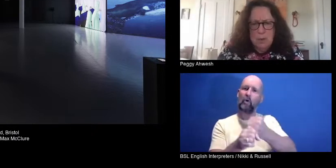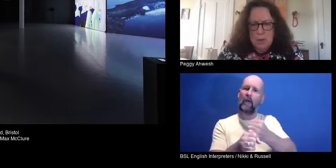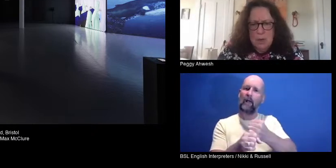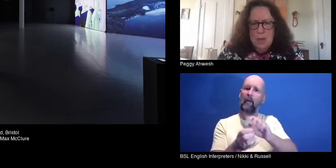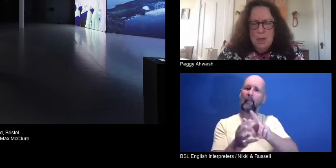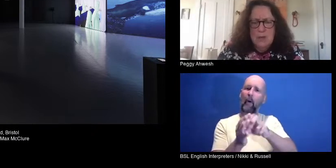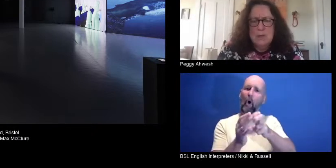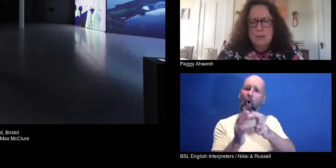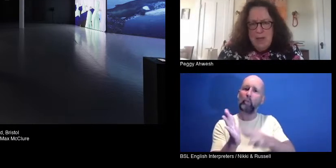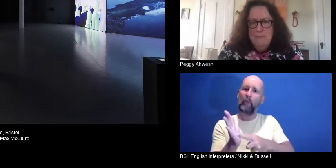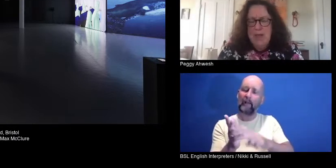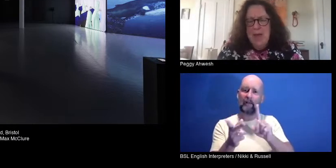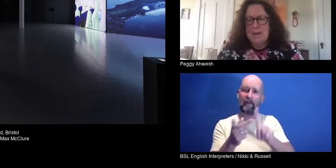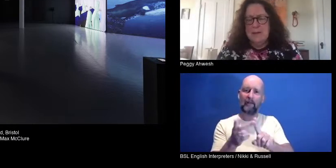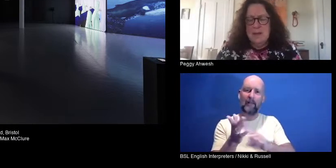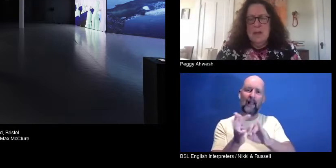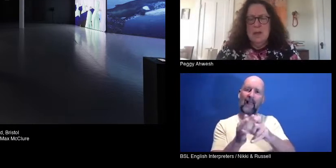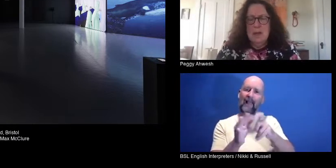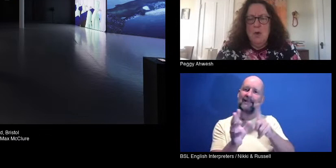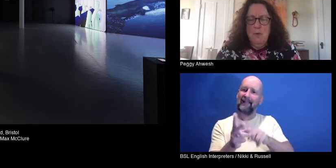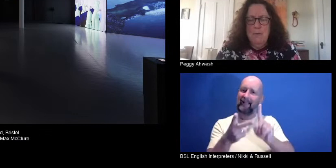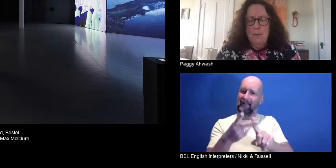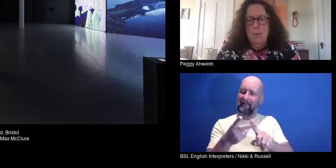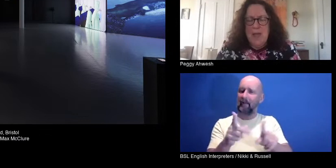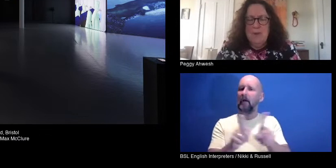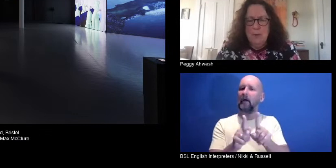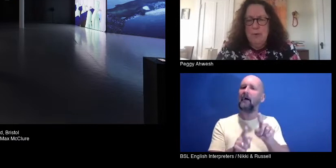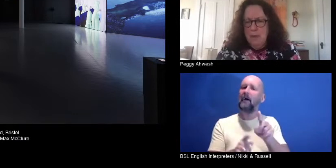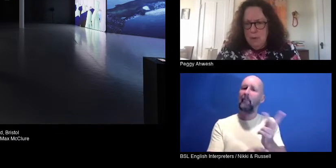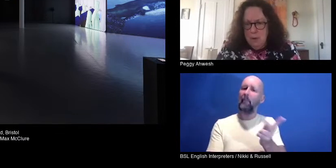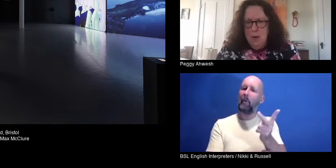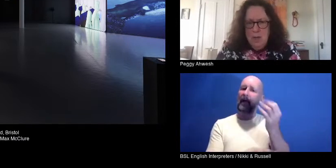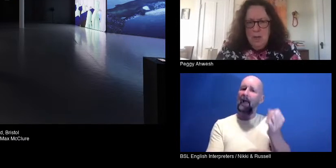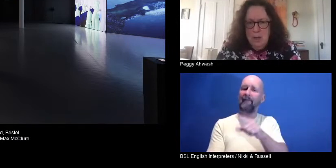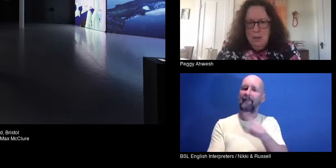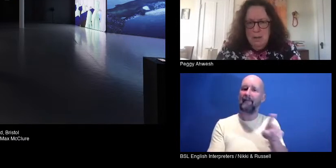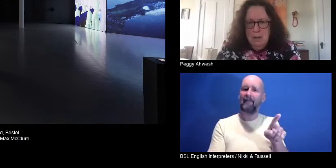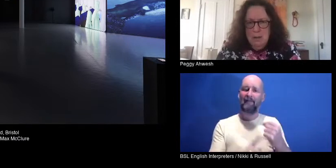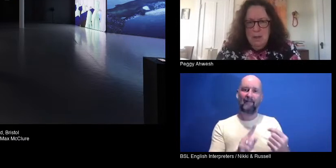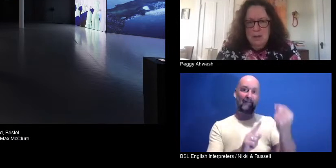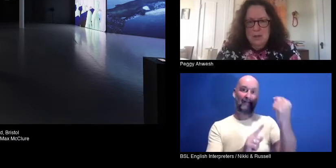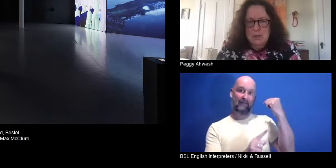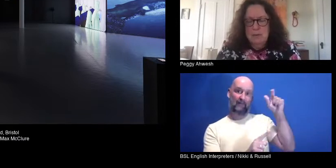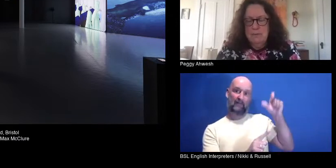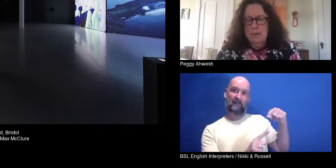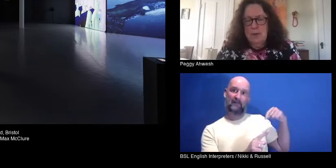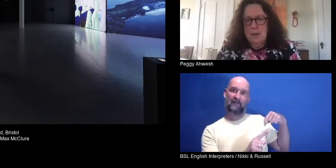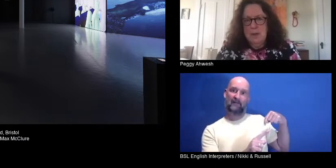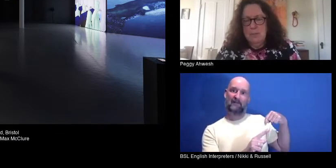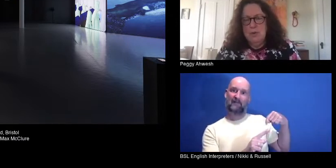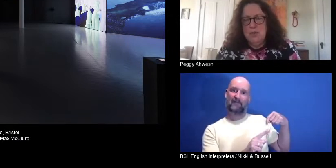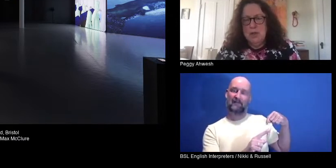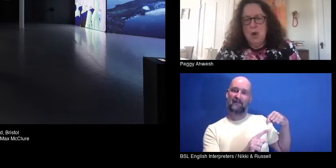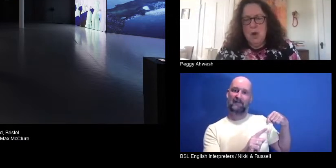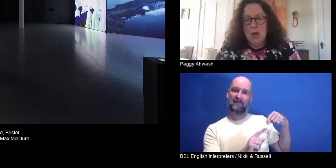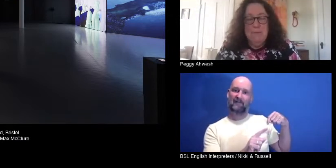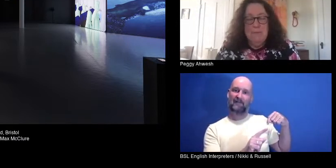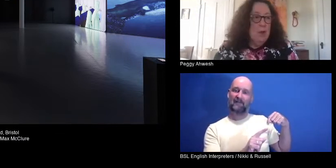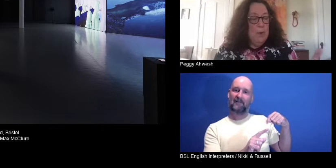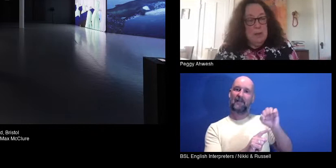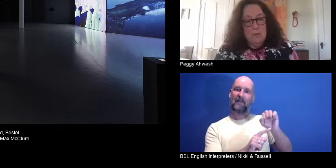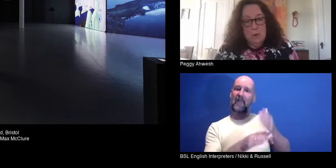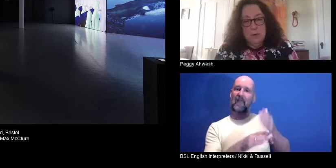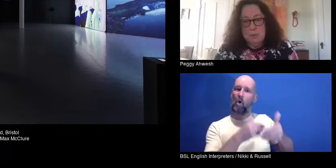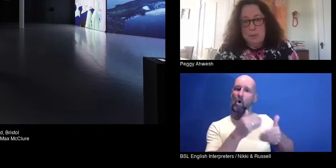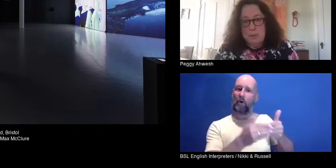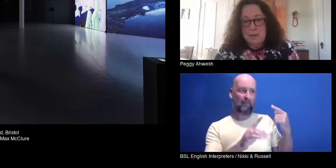Leslie Thornton, sure. Sort of have that, we have no father, sort of approach to their art, even